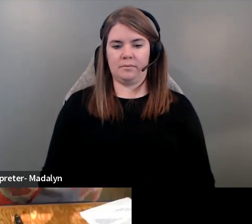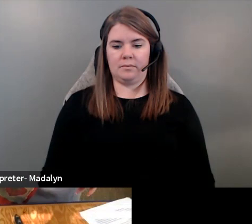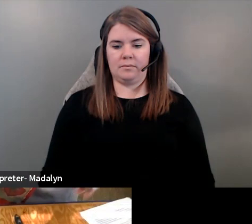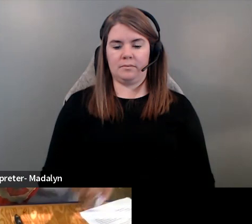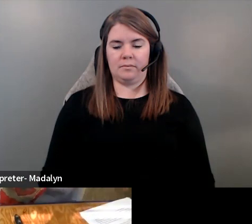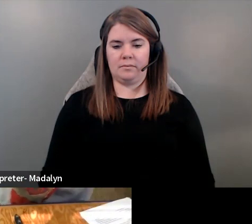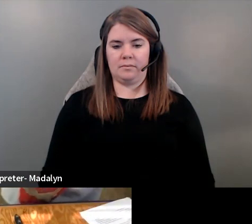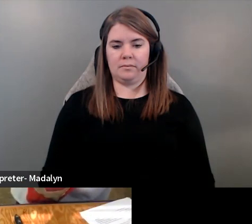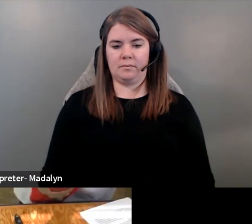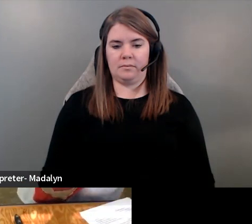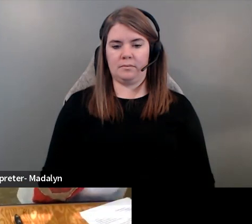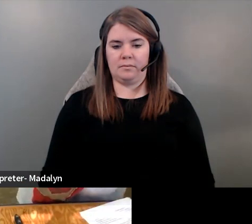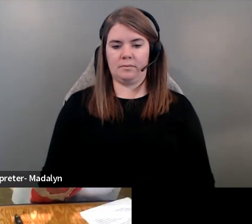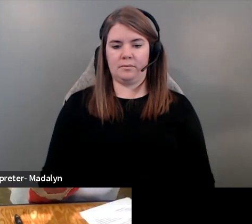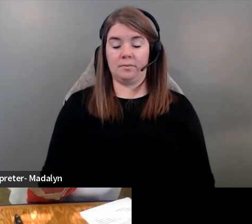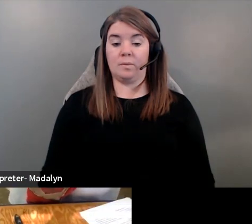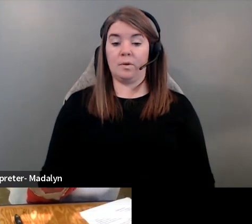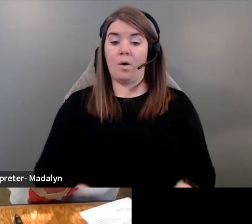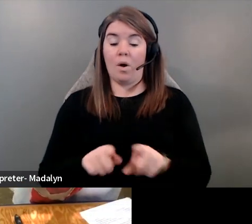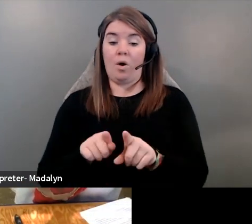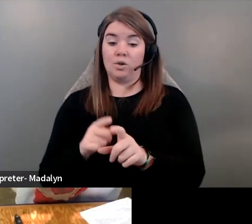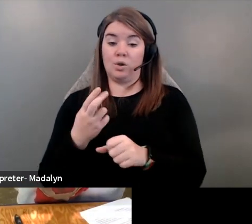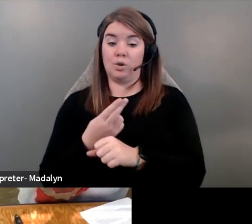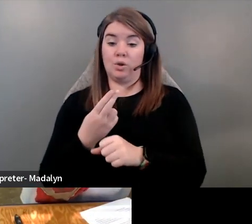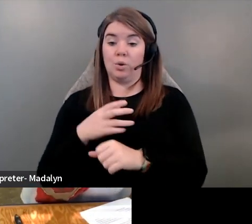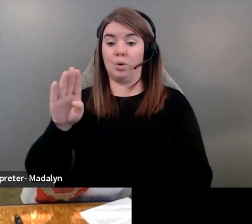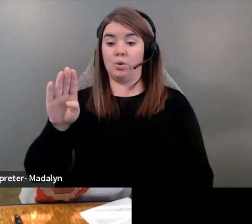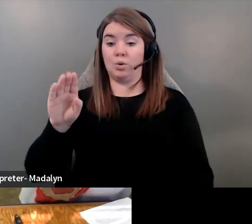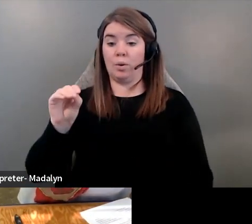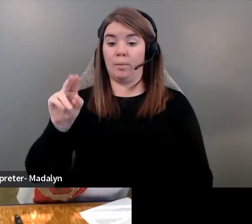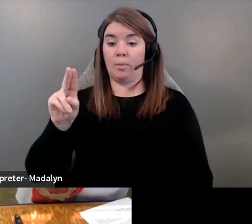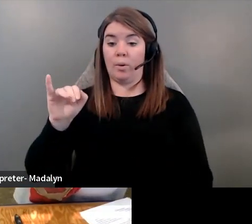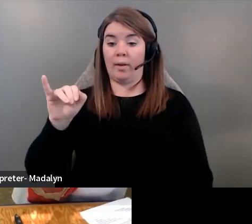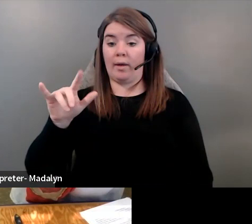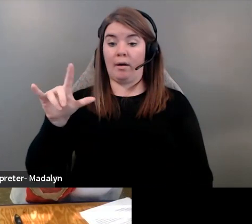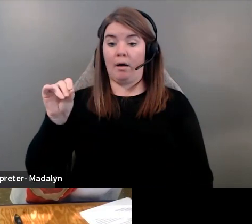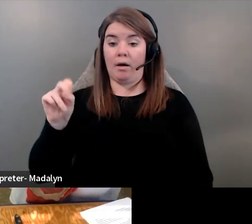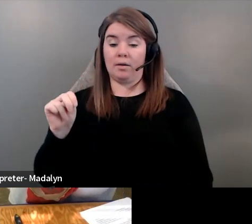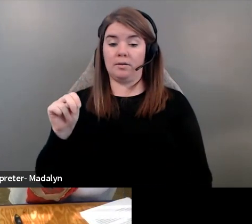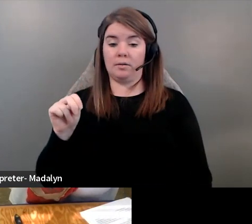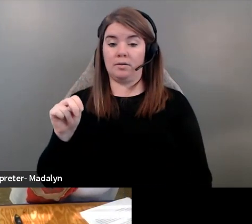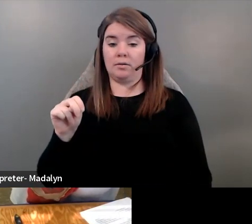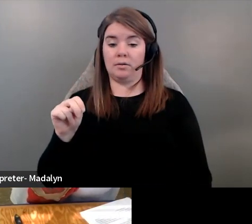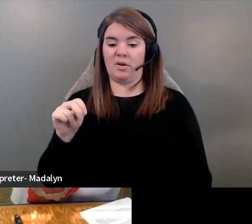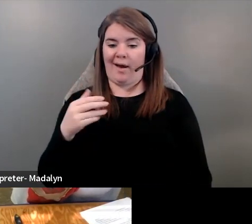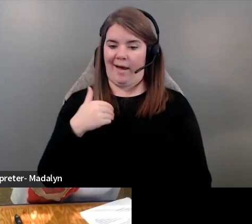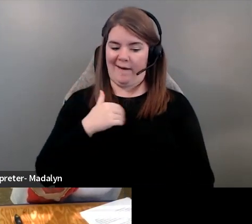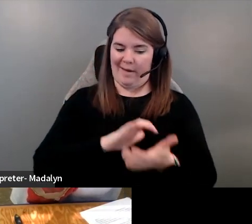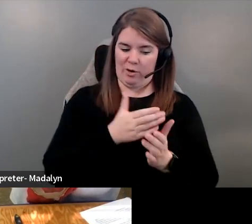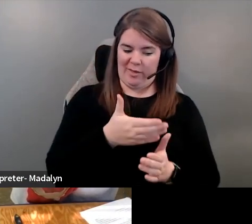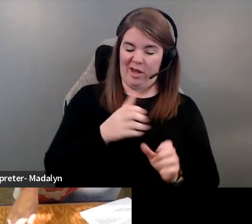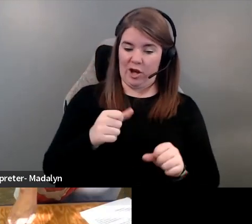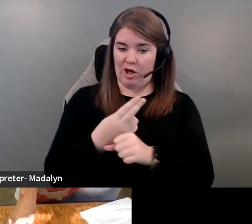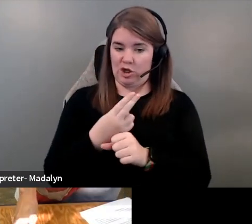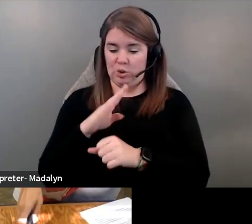And then for this recipe, we're going to use bouillon. I got a hamburger in there, so I'm going to use beef bouillon. But you could use